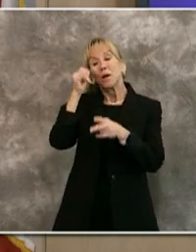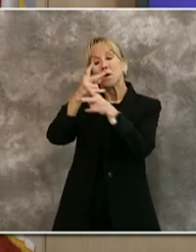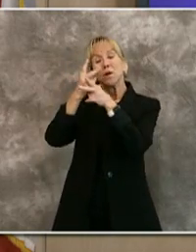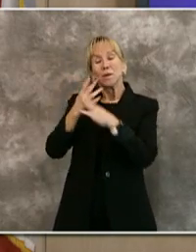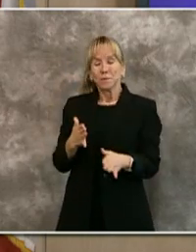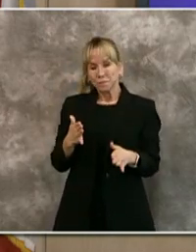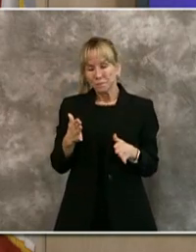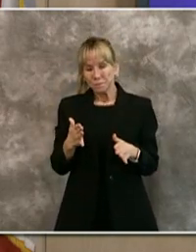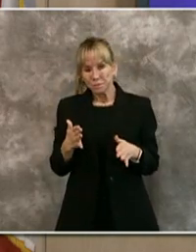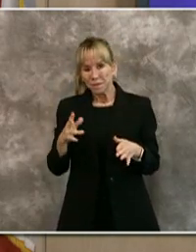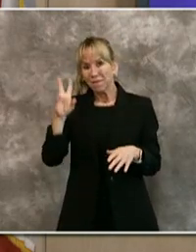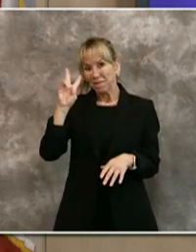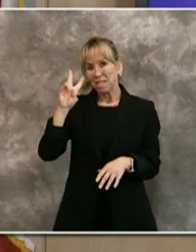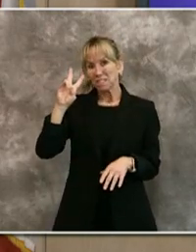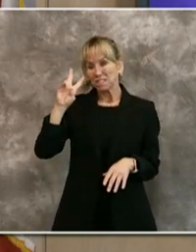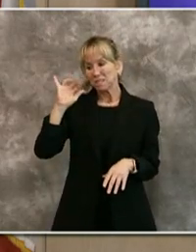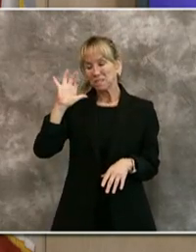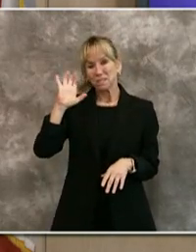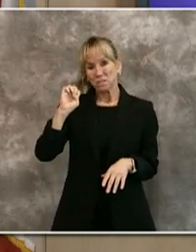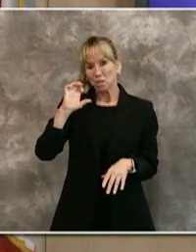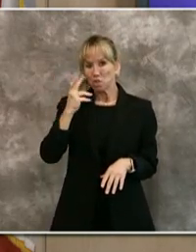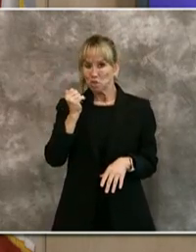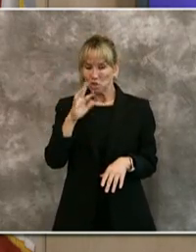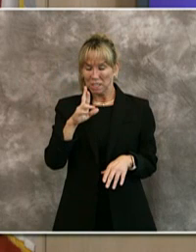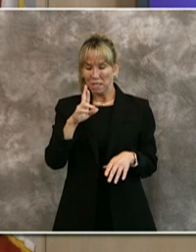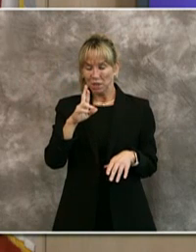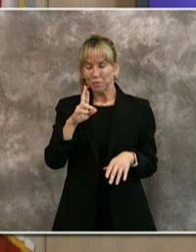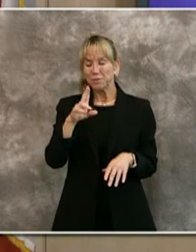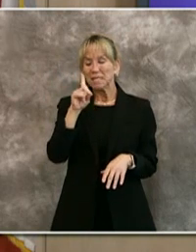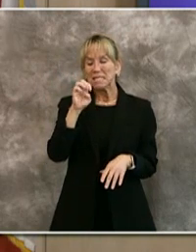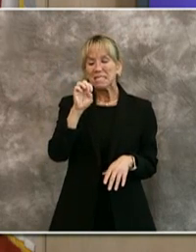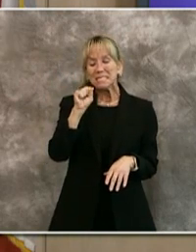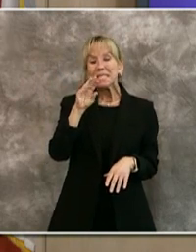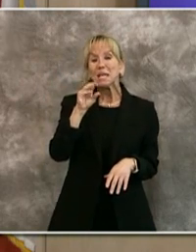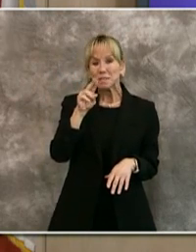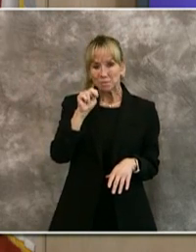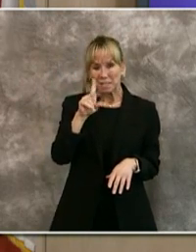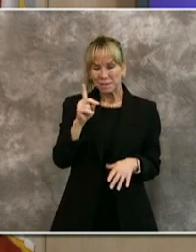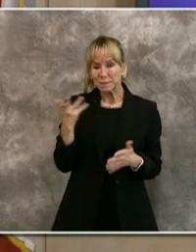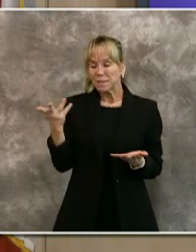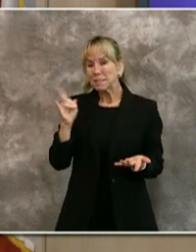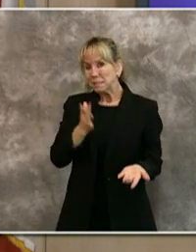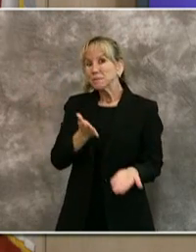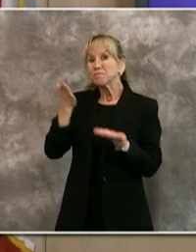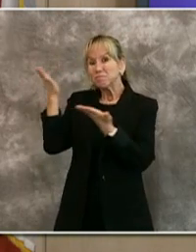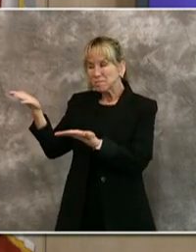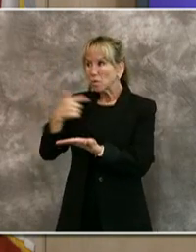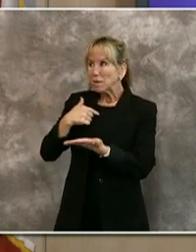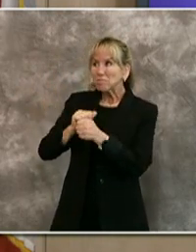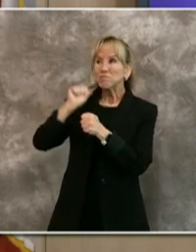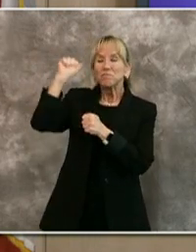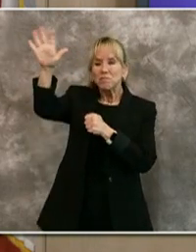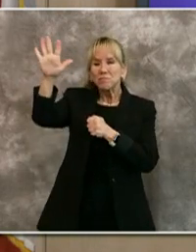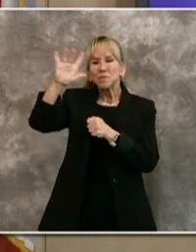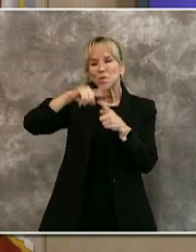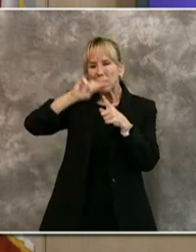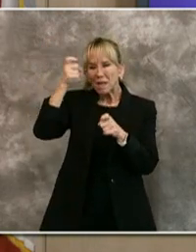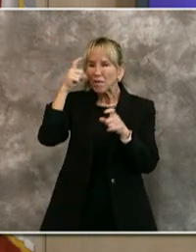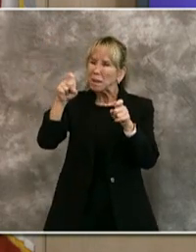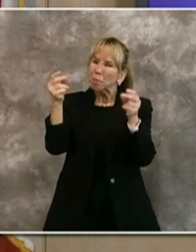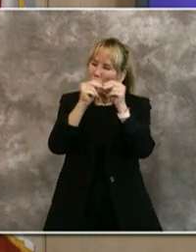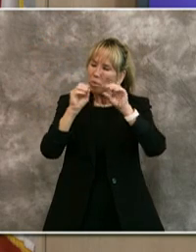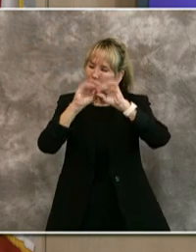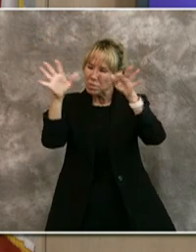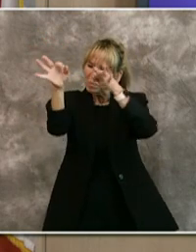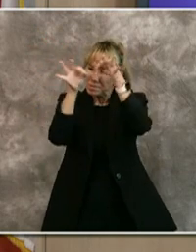Vice Chair Desmond made a motion to ask the governor, send a letter to the governor to ask for guidance. That was approved by a majority of the board. And I